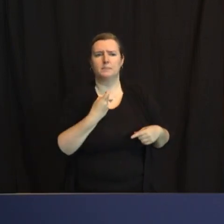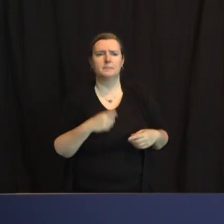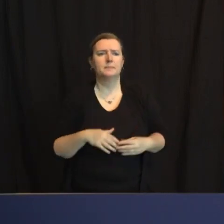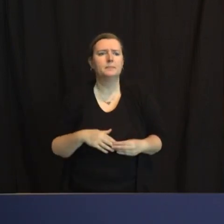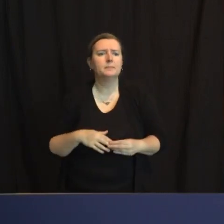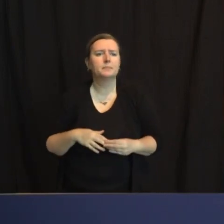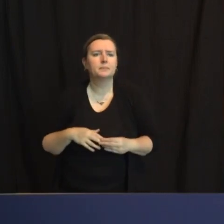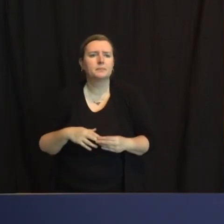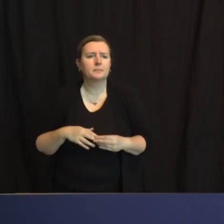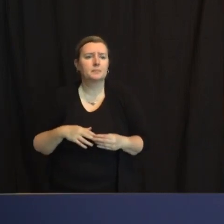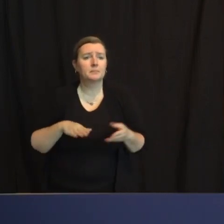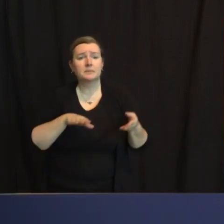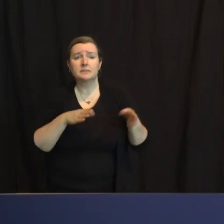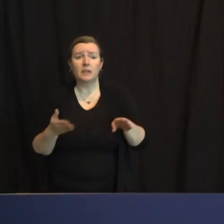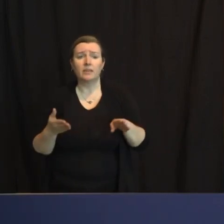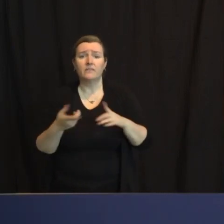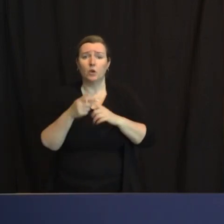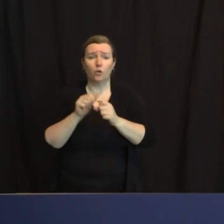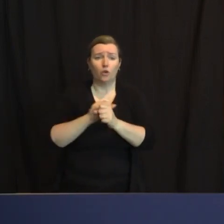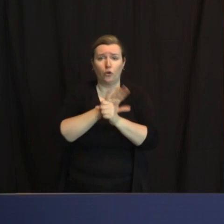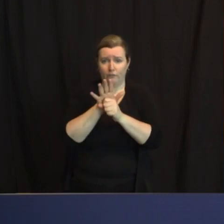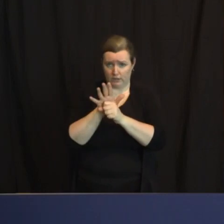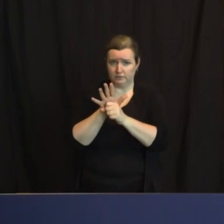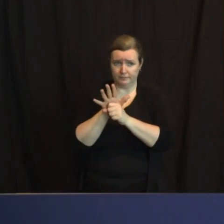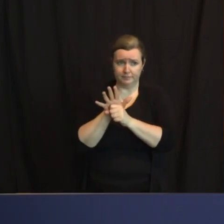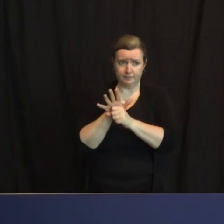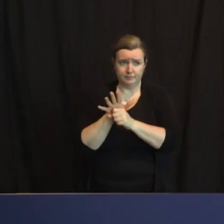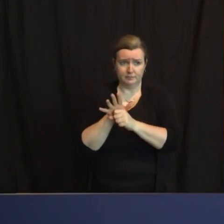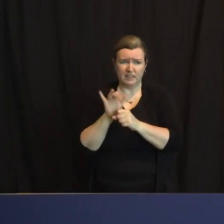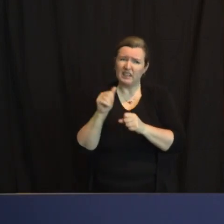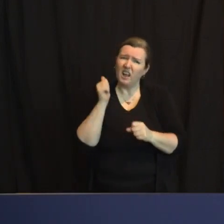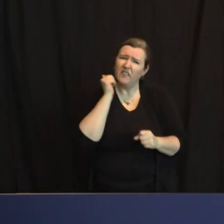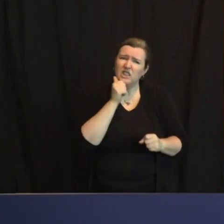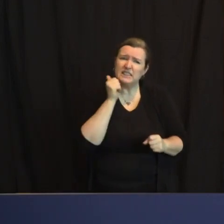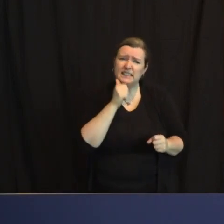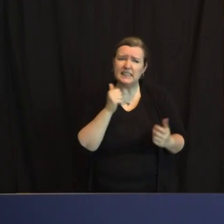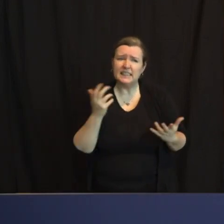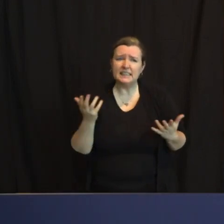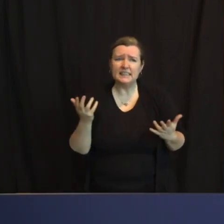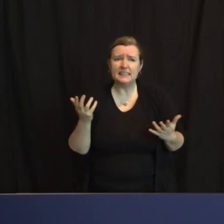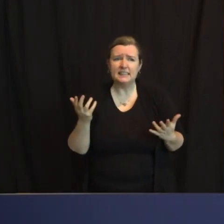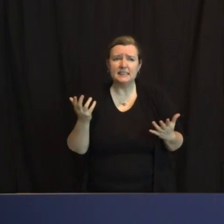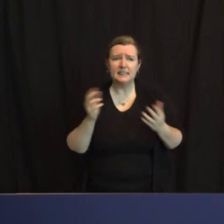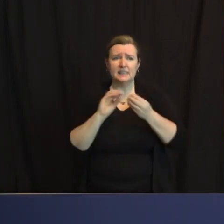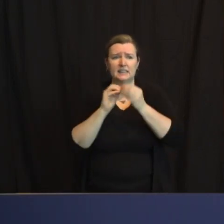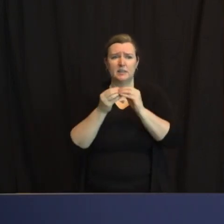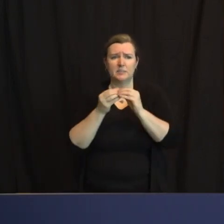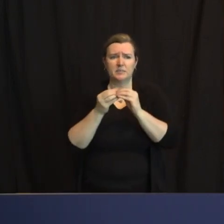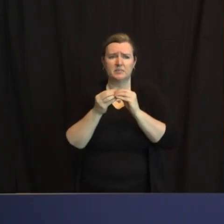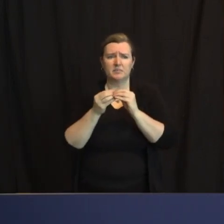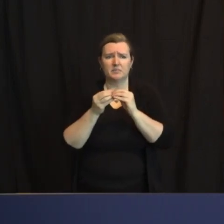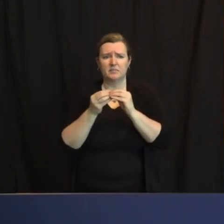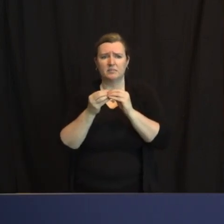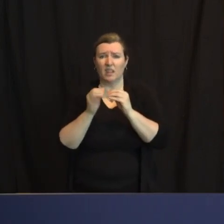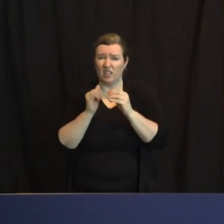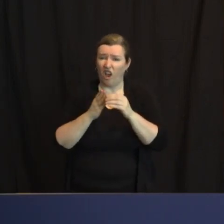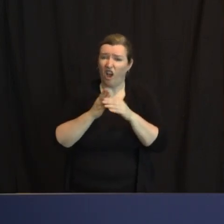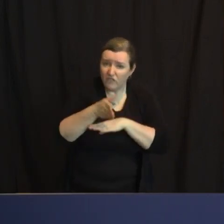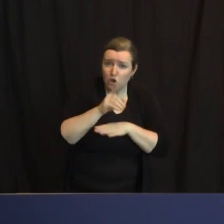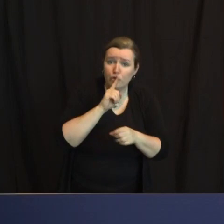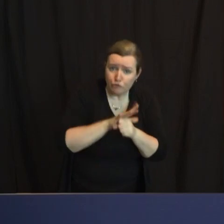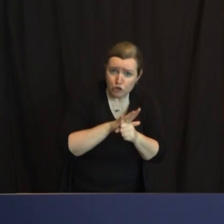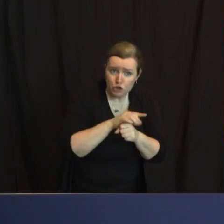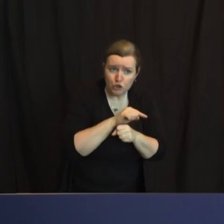to COVID-19 that we're hearing reported day by day are after they're confirmed. Is there any use to correlating this data set to